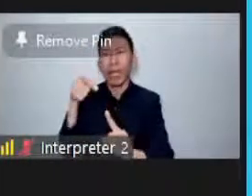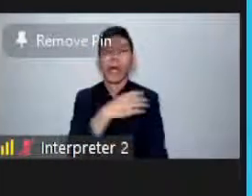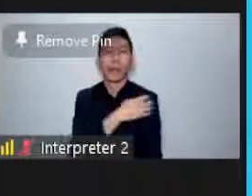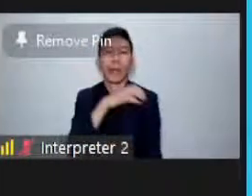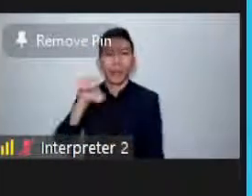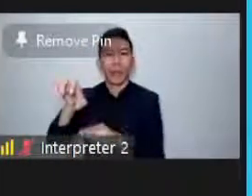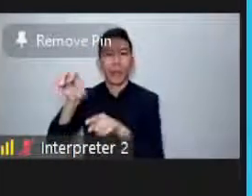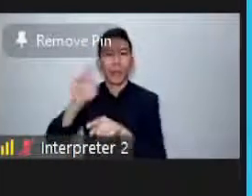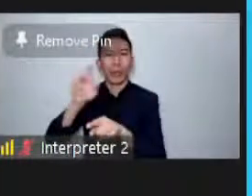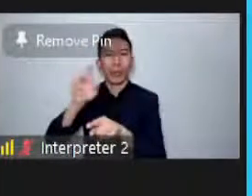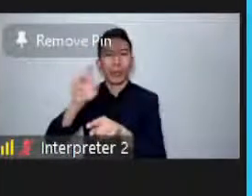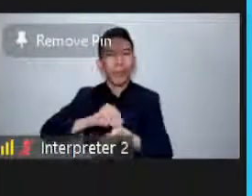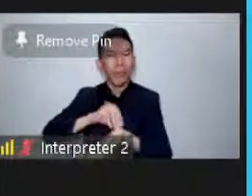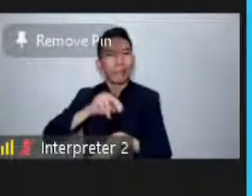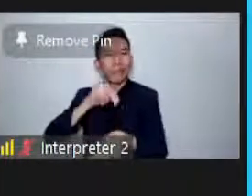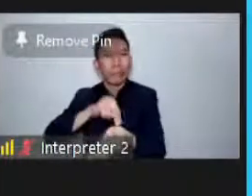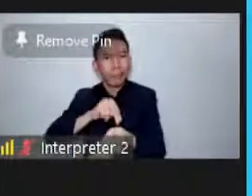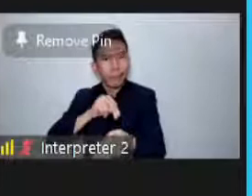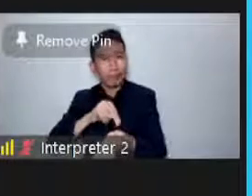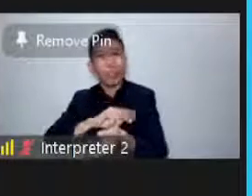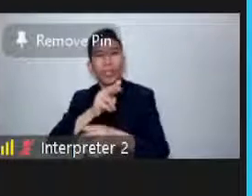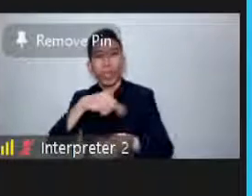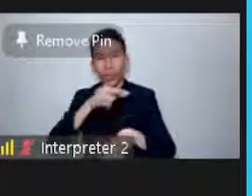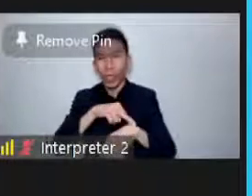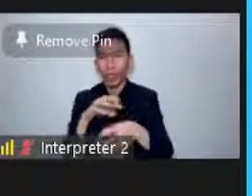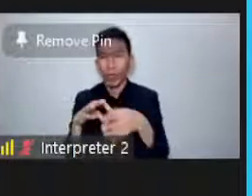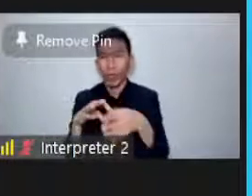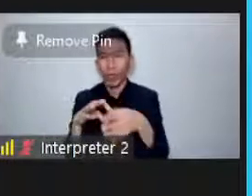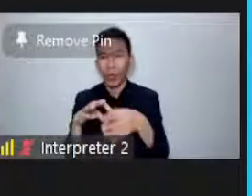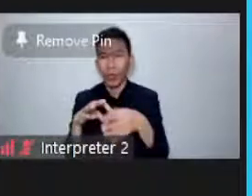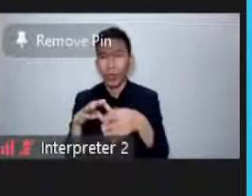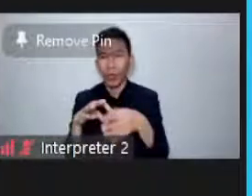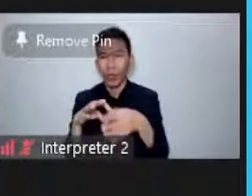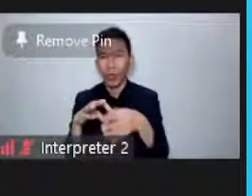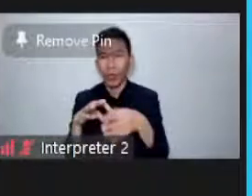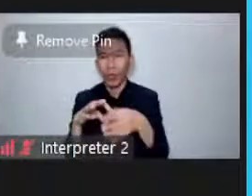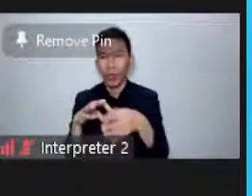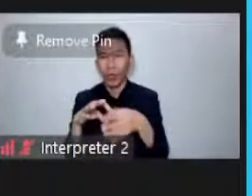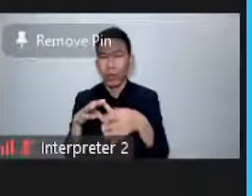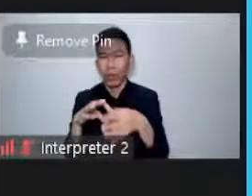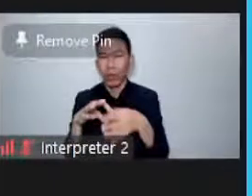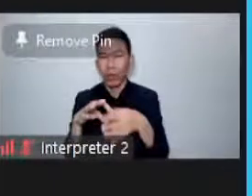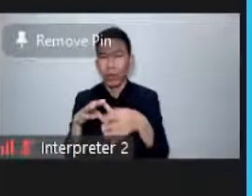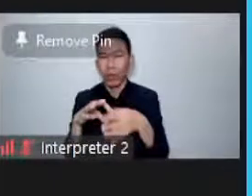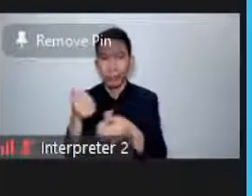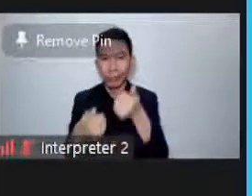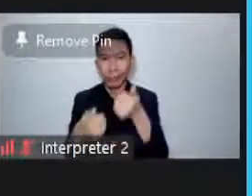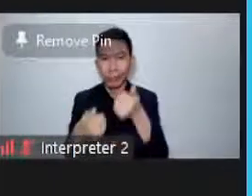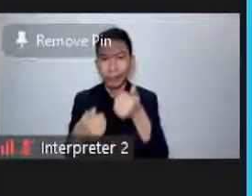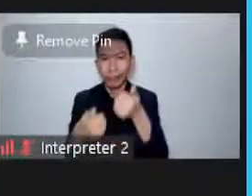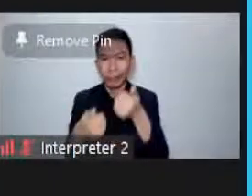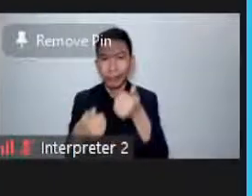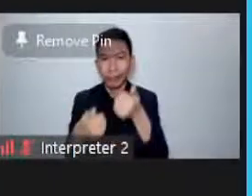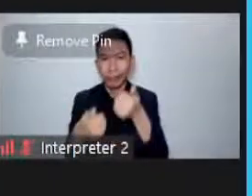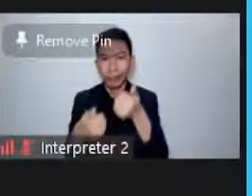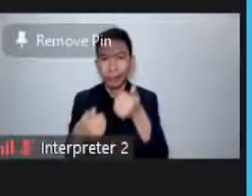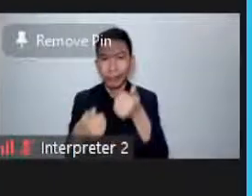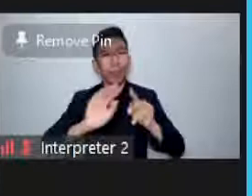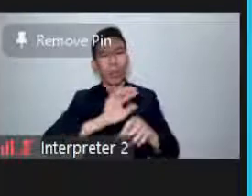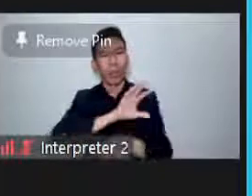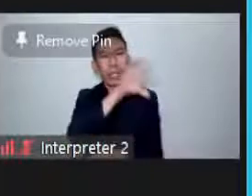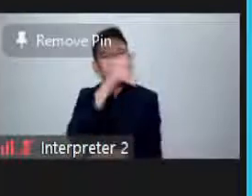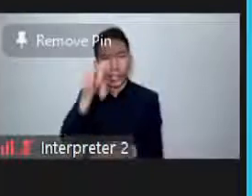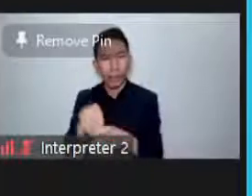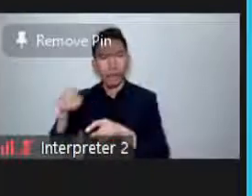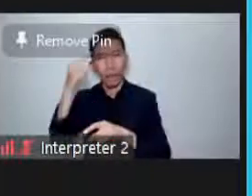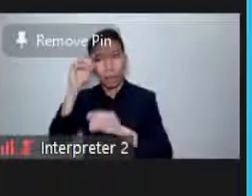the regional coordinators, the local chief executives, and all other stakeholders on the principles and practices of